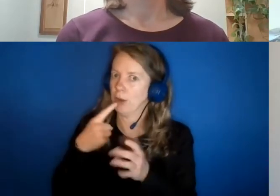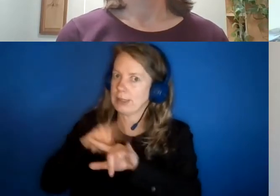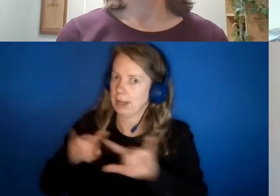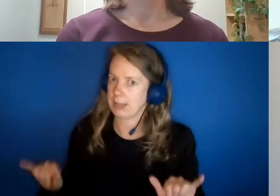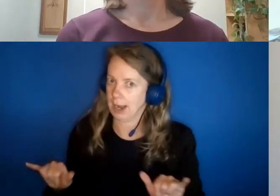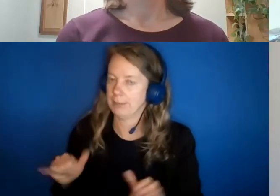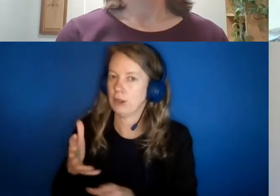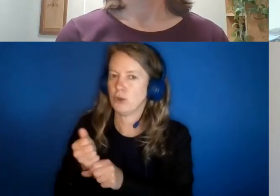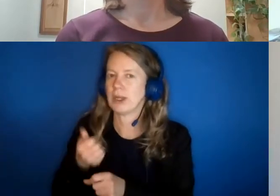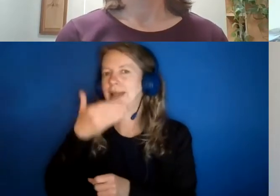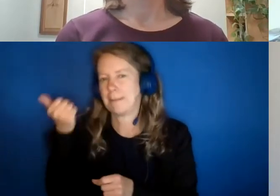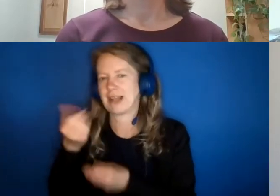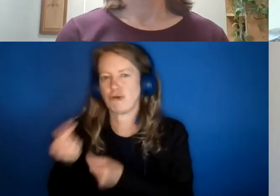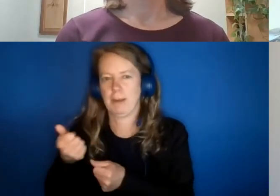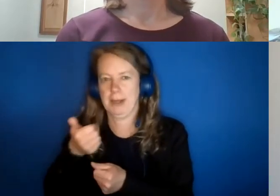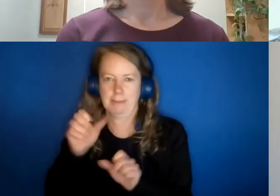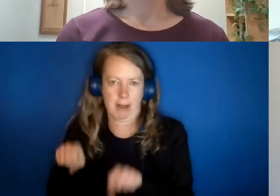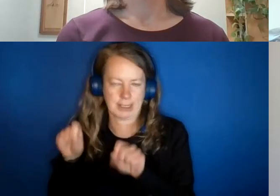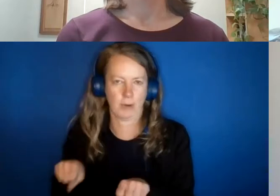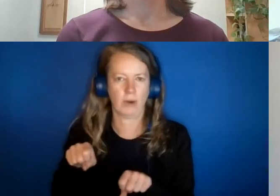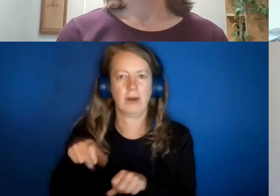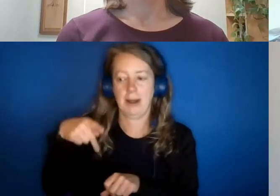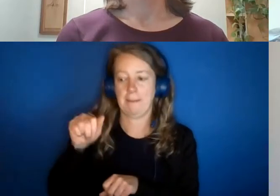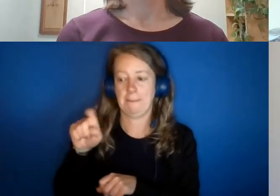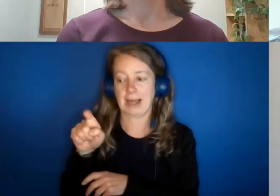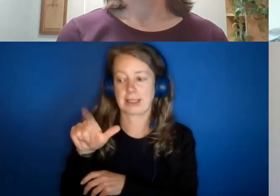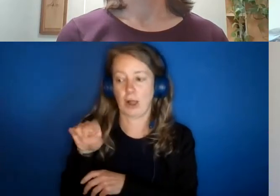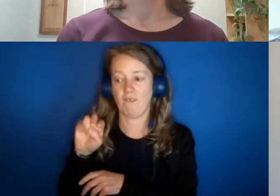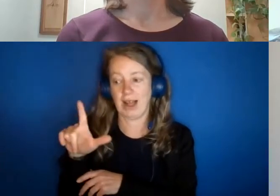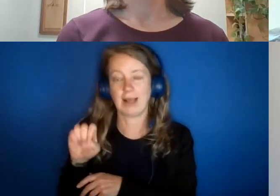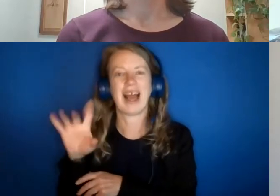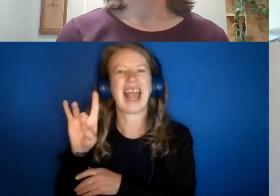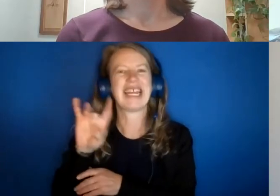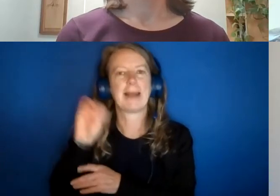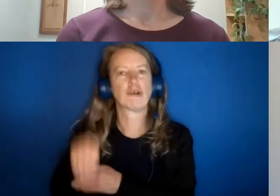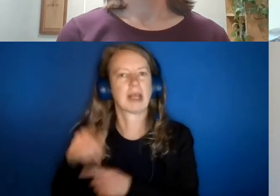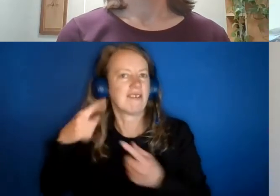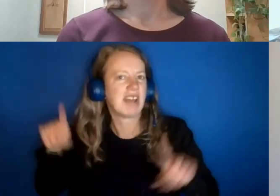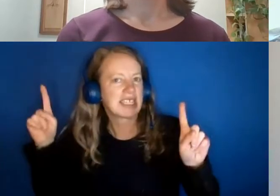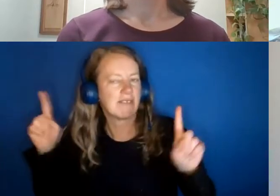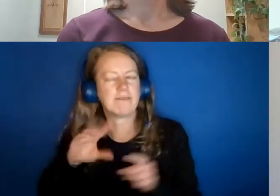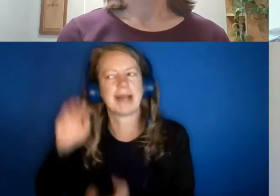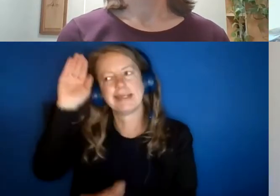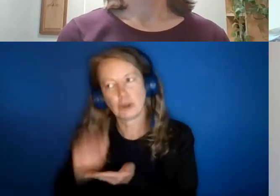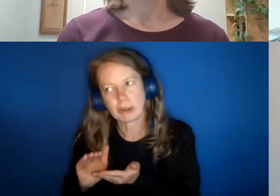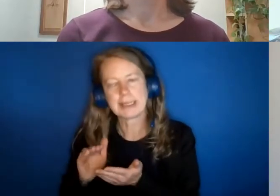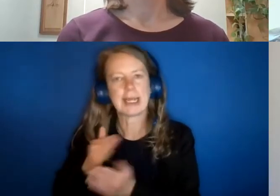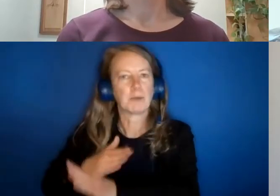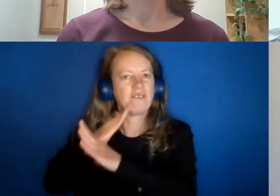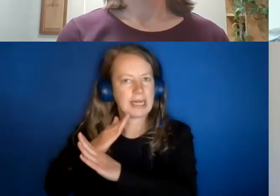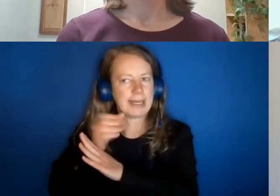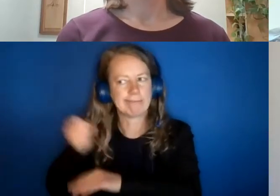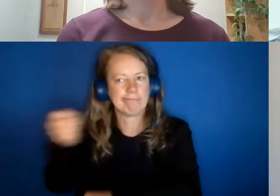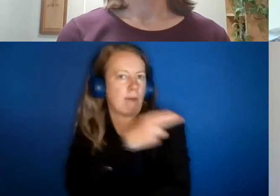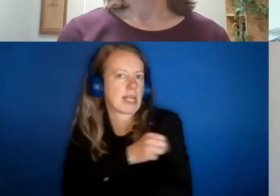is 88% effective in decreasing or preventing hospitalization and death. So very